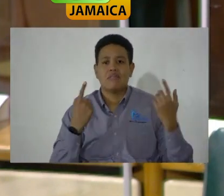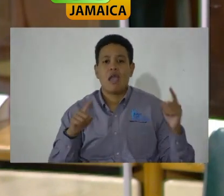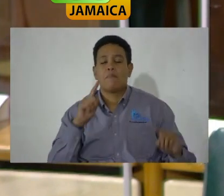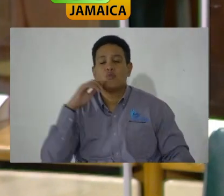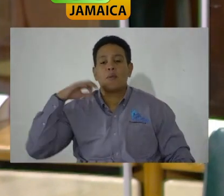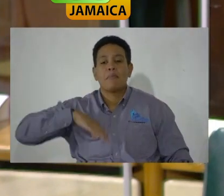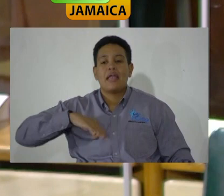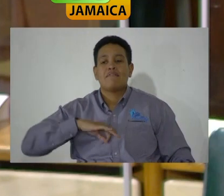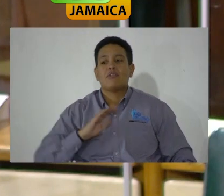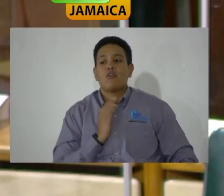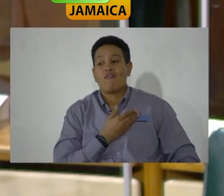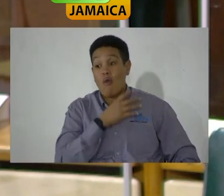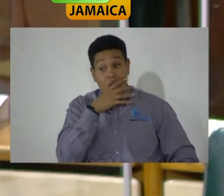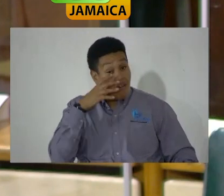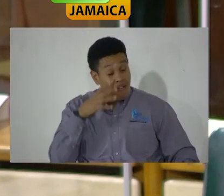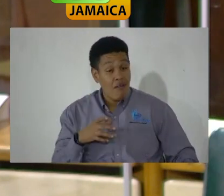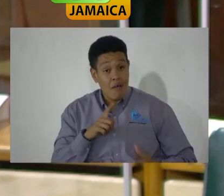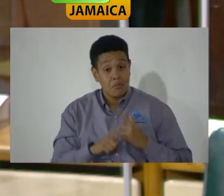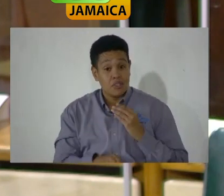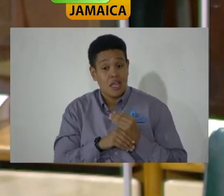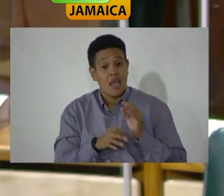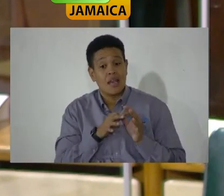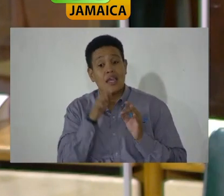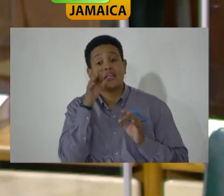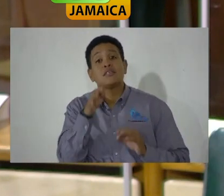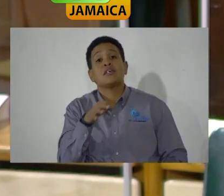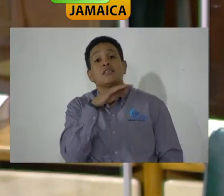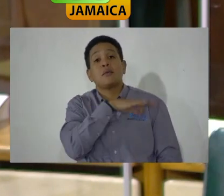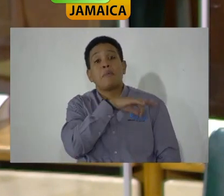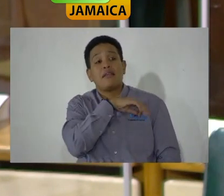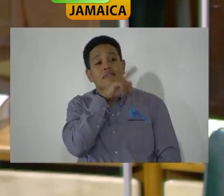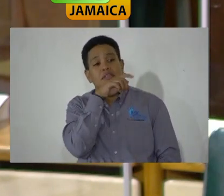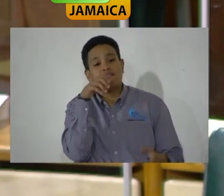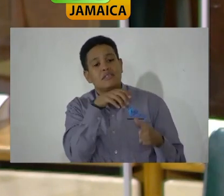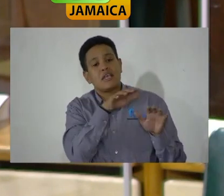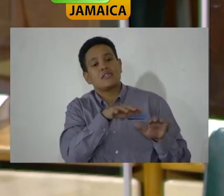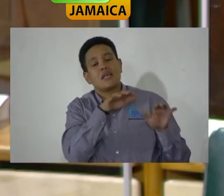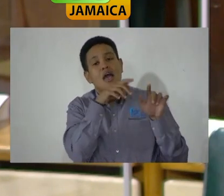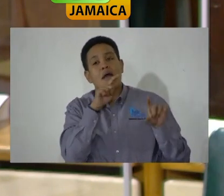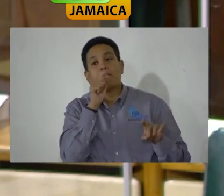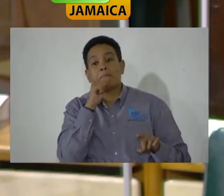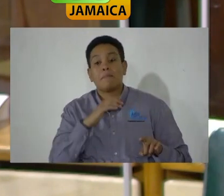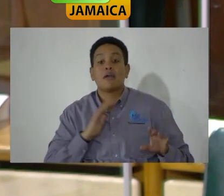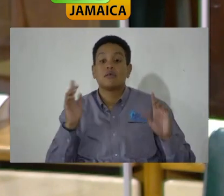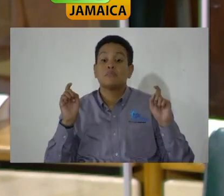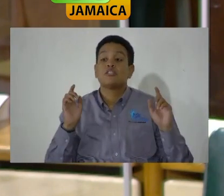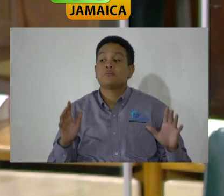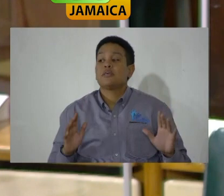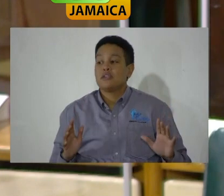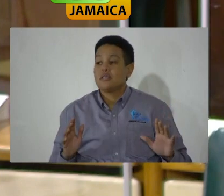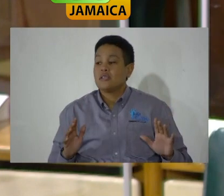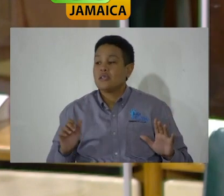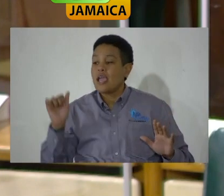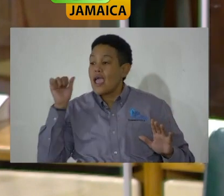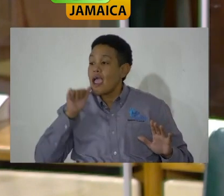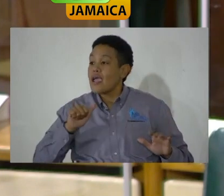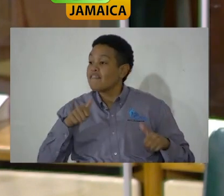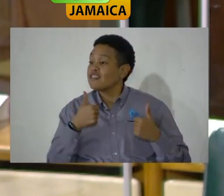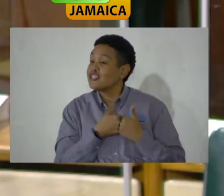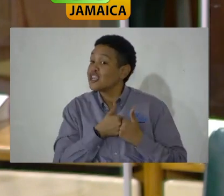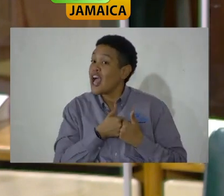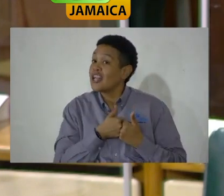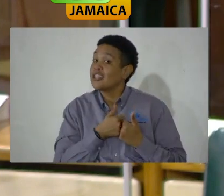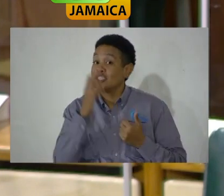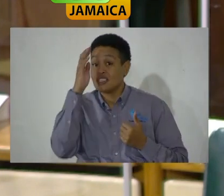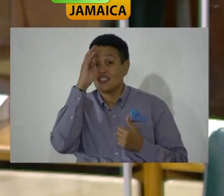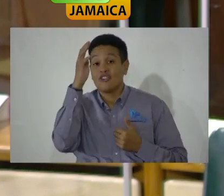then of our farmers and by extension to the benefit of the sector. Madam Speaker, every challenge